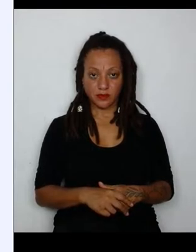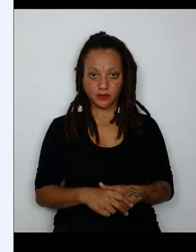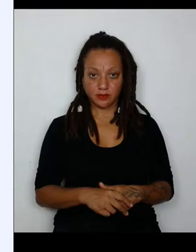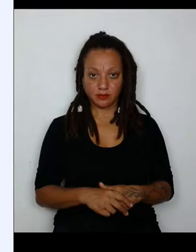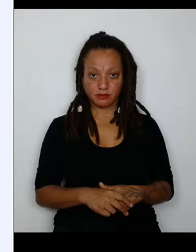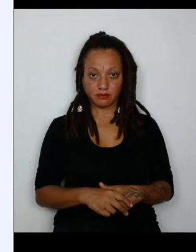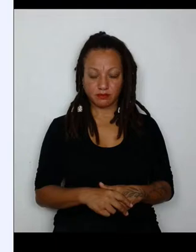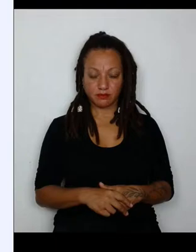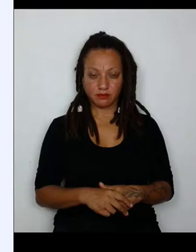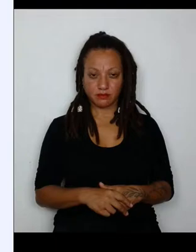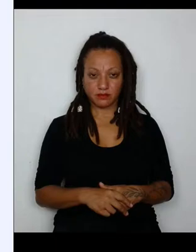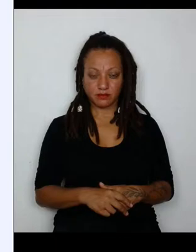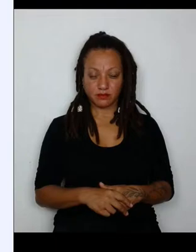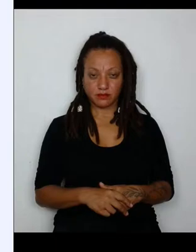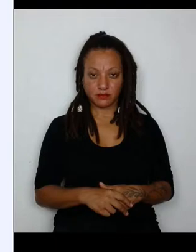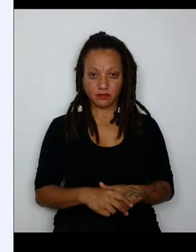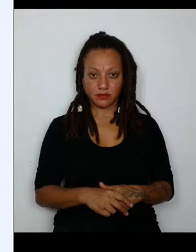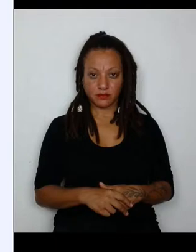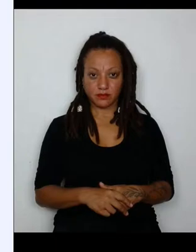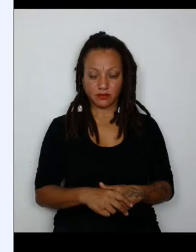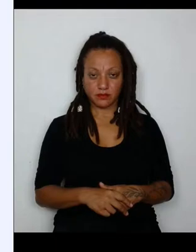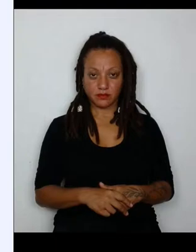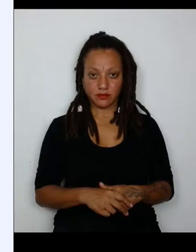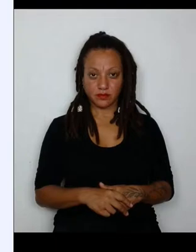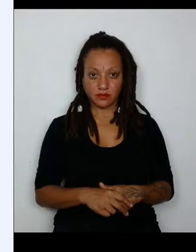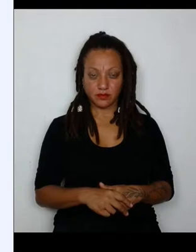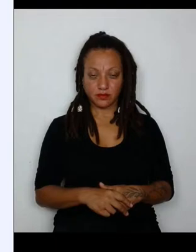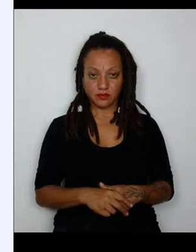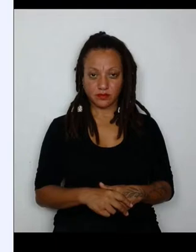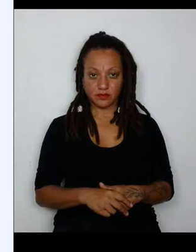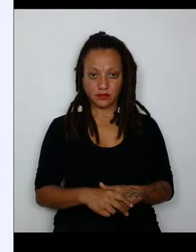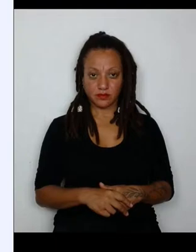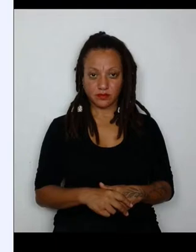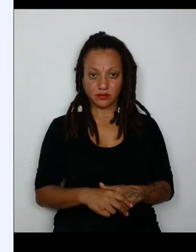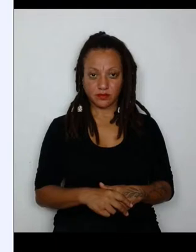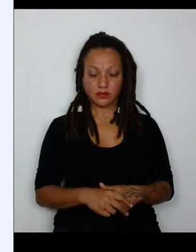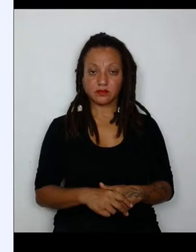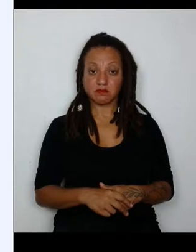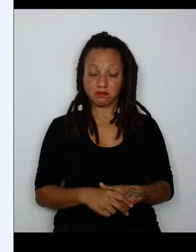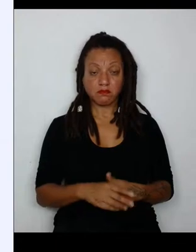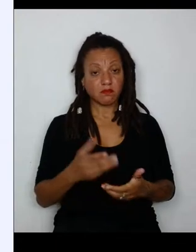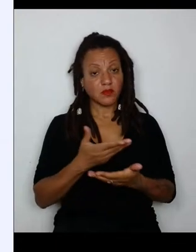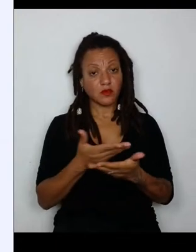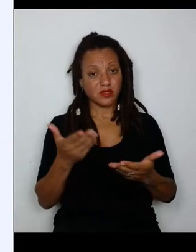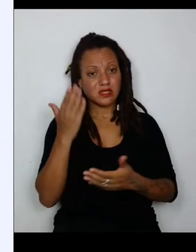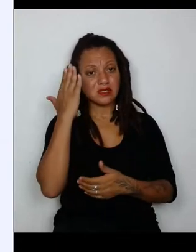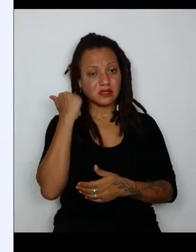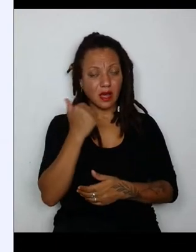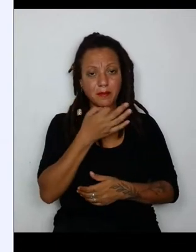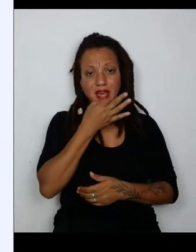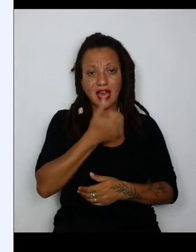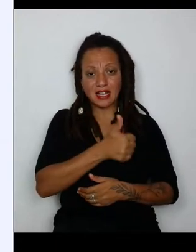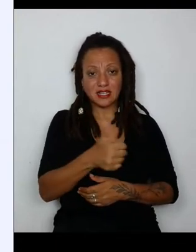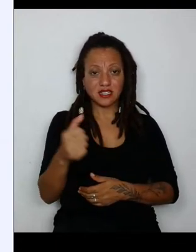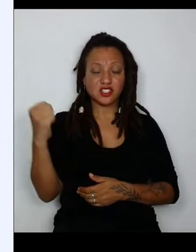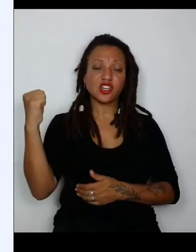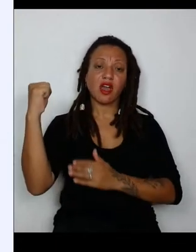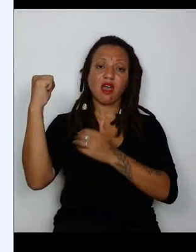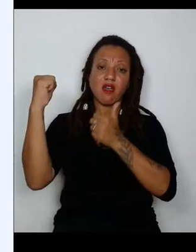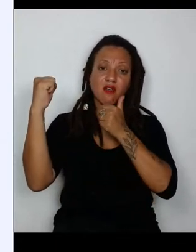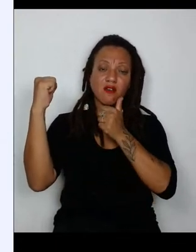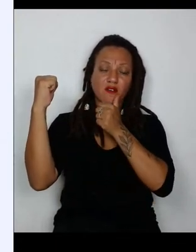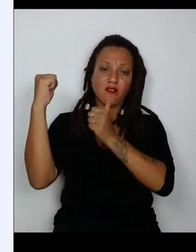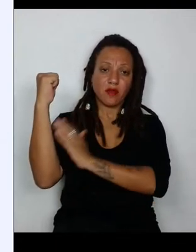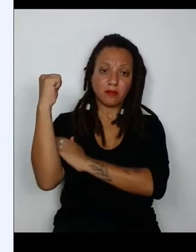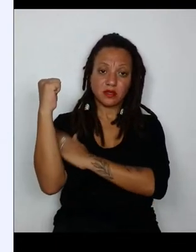as many of you know the uh the feminist critique of gogan was initiated back in 1972 by linda